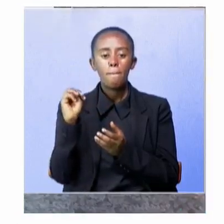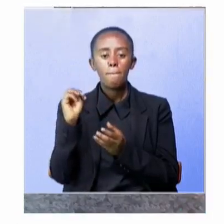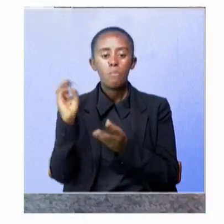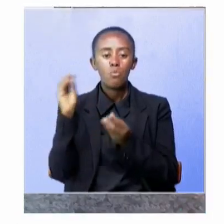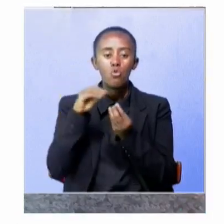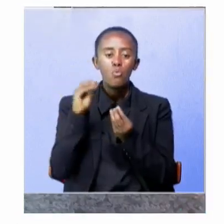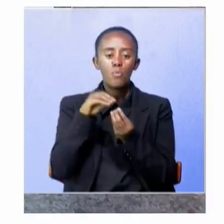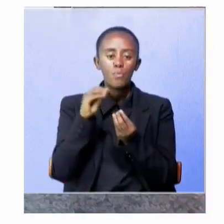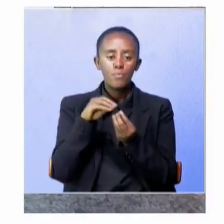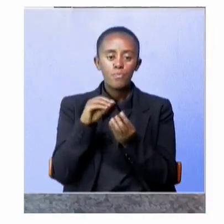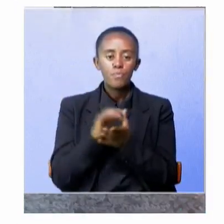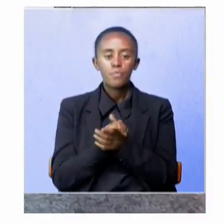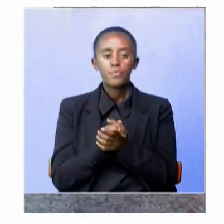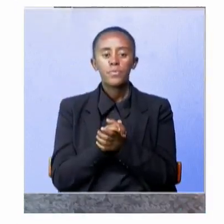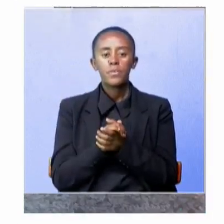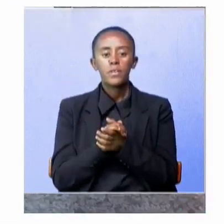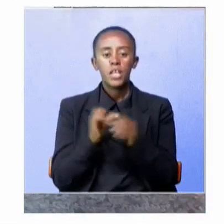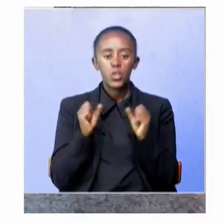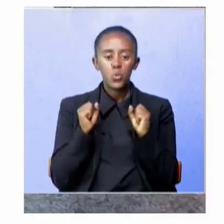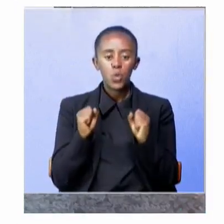We have endurance.